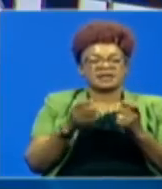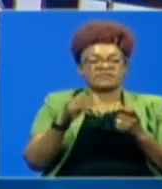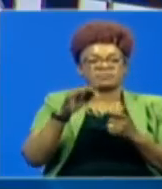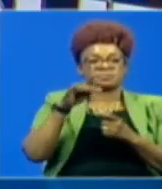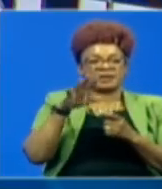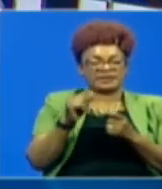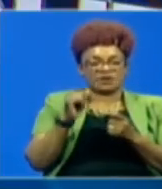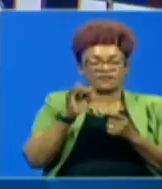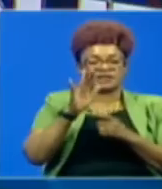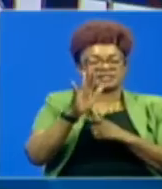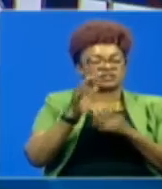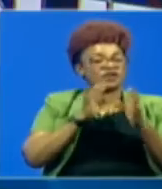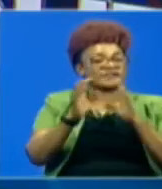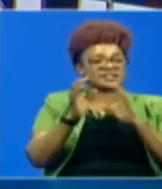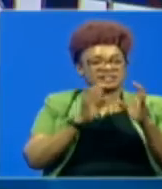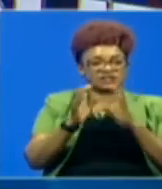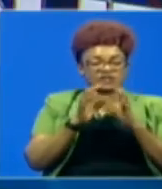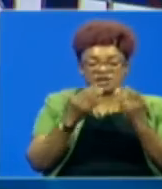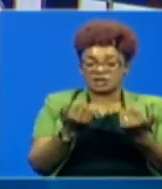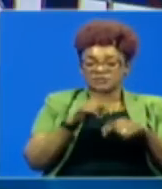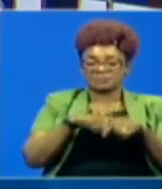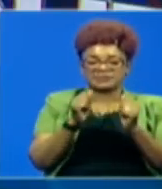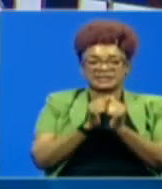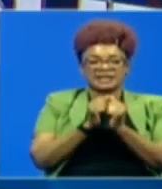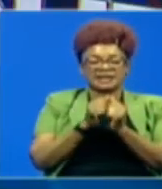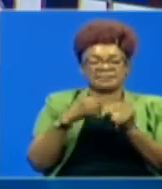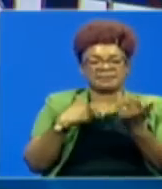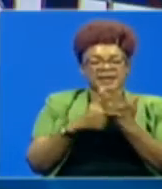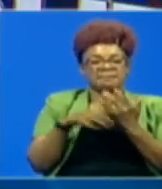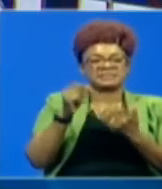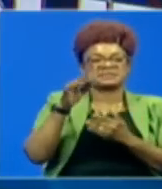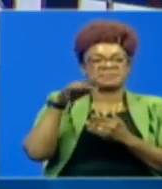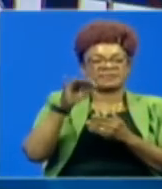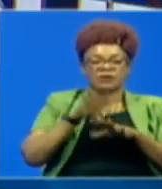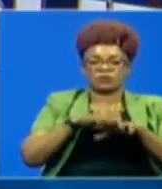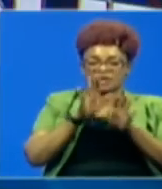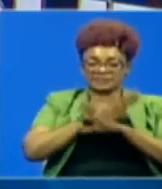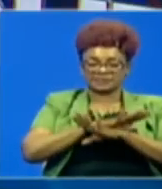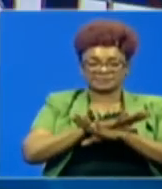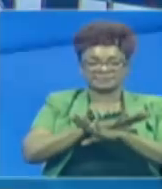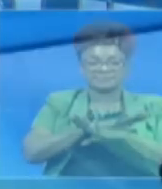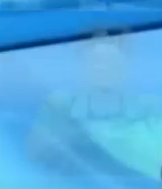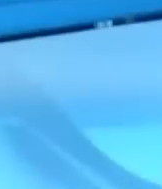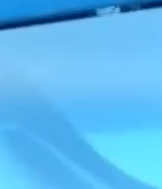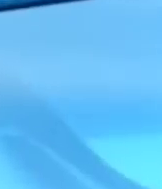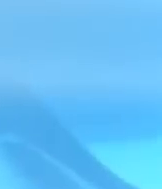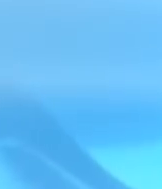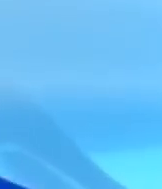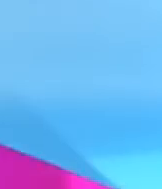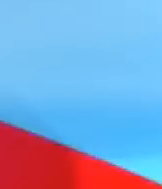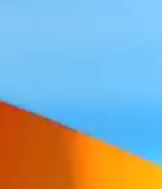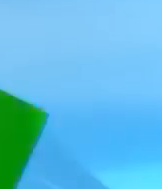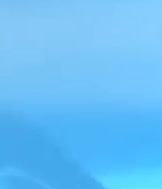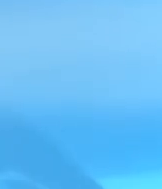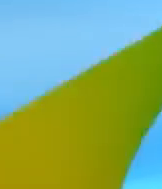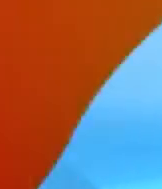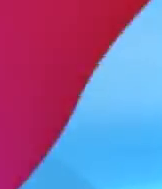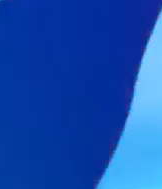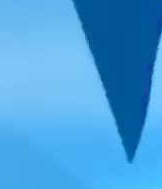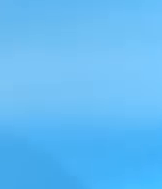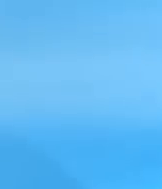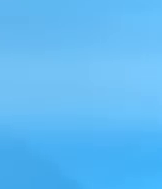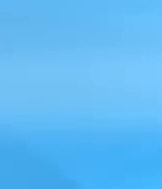of his conversation. It's 10 o'clock. I'm Smriti Vidyarthi. Good night.